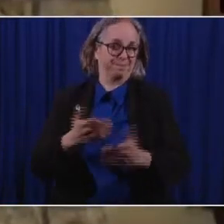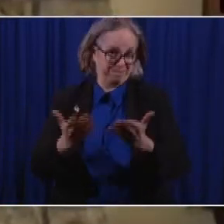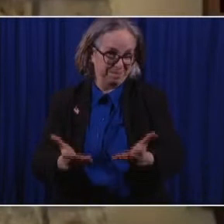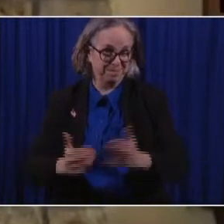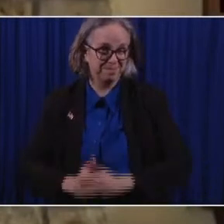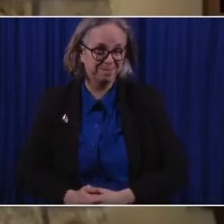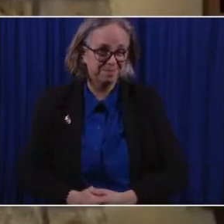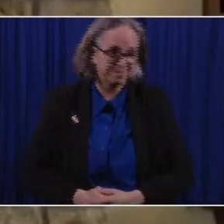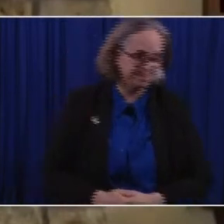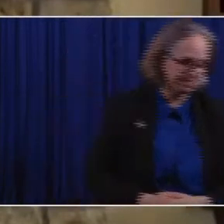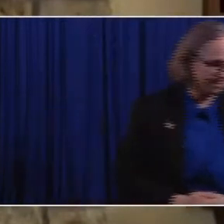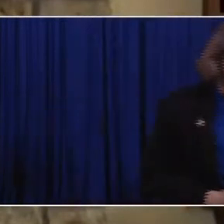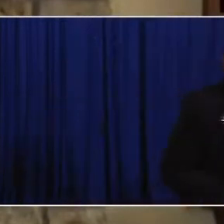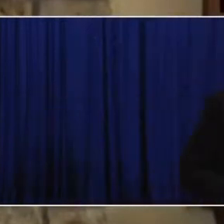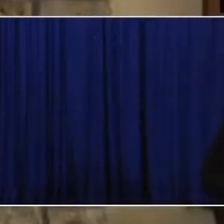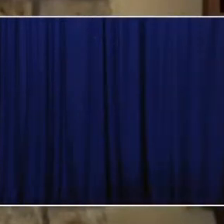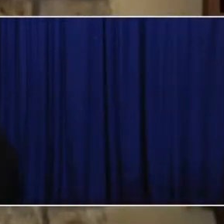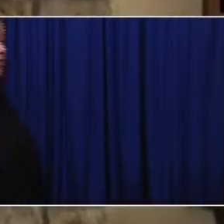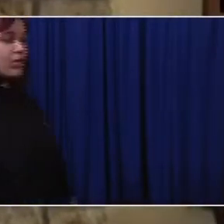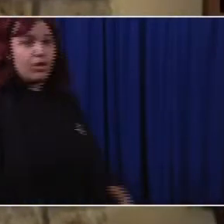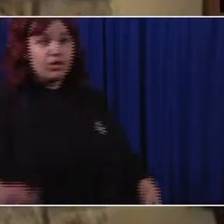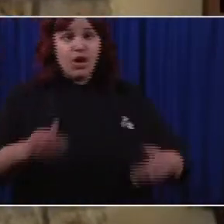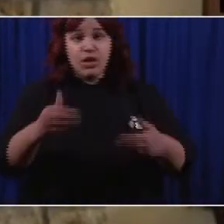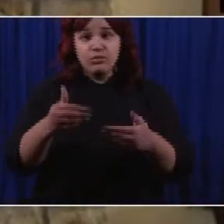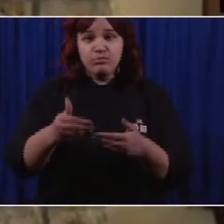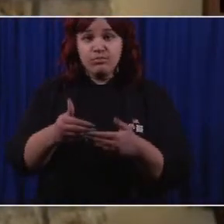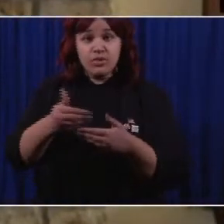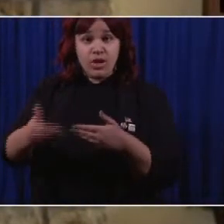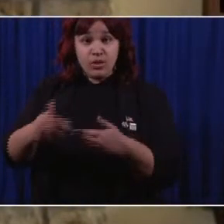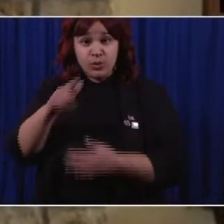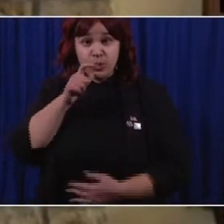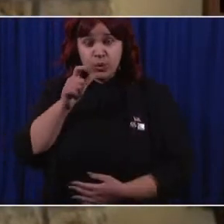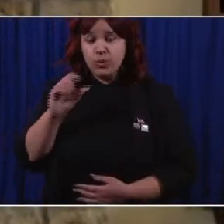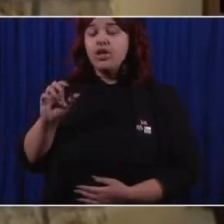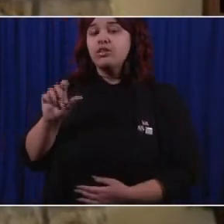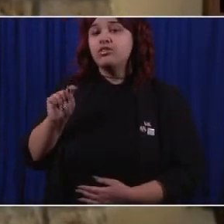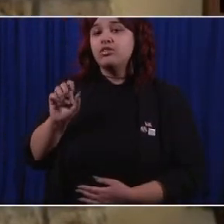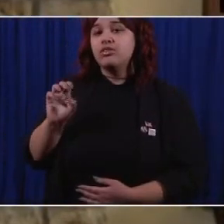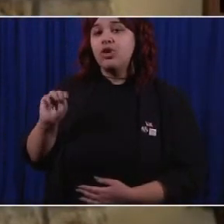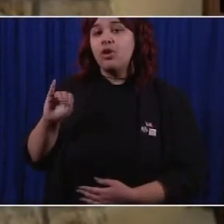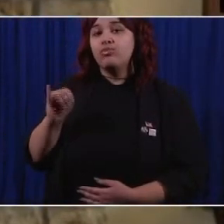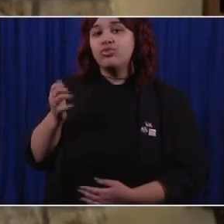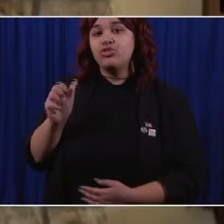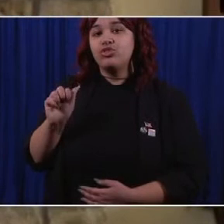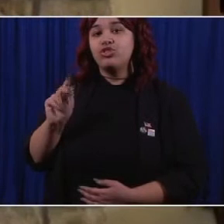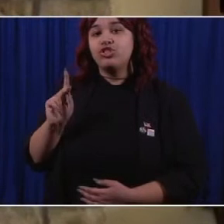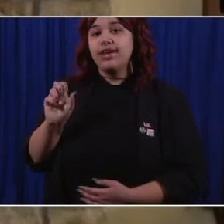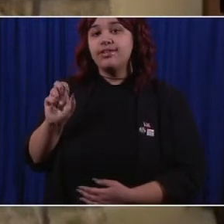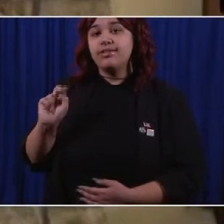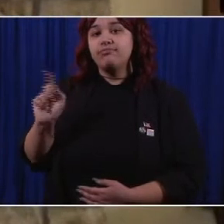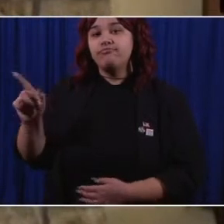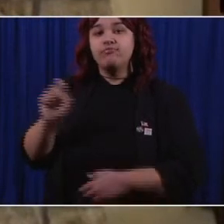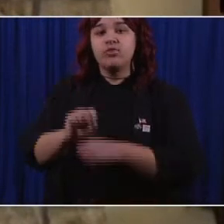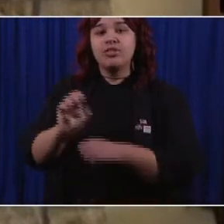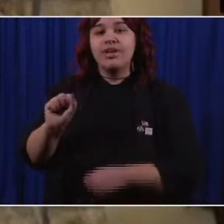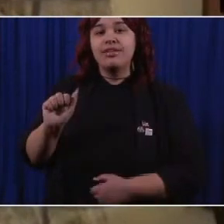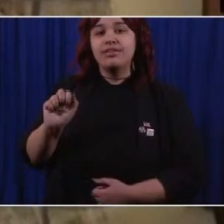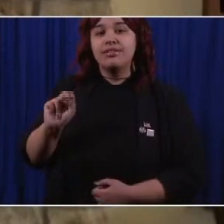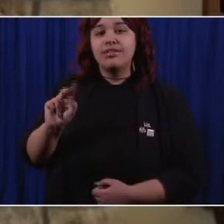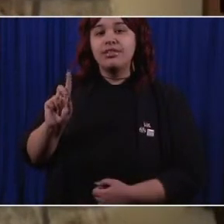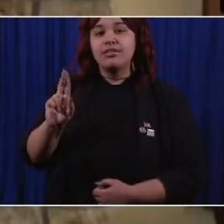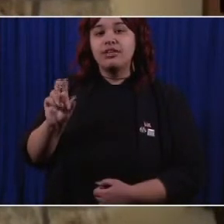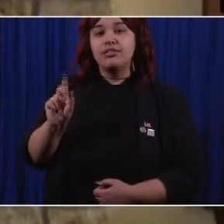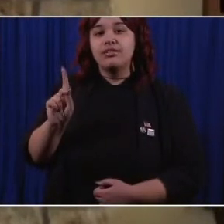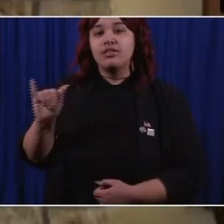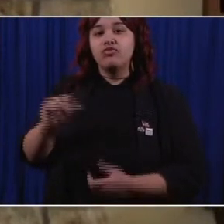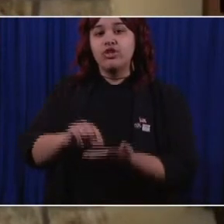Next question is from Tom Jackson at the Sandusky Register. Hey, Tom. Hi, Governor. Thank you for taking my